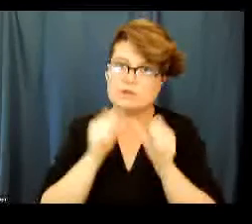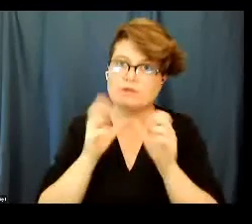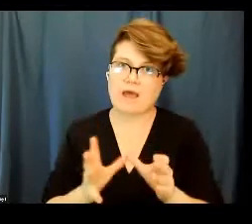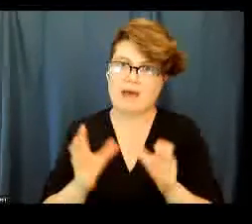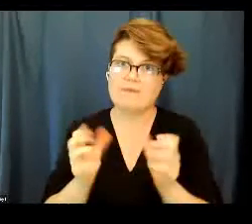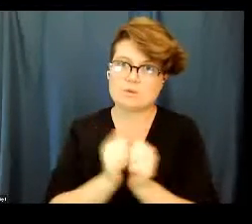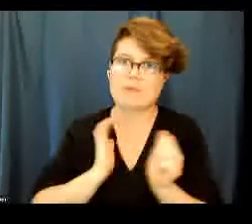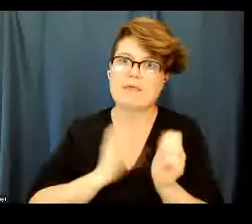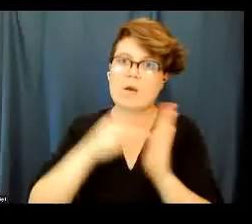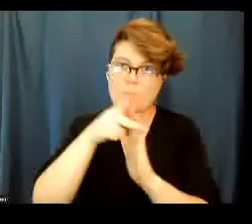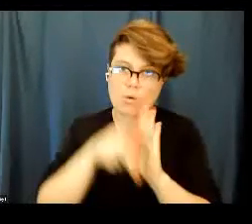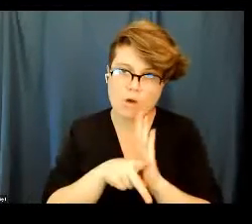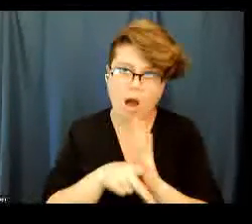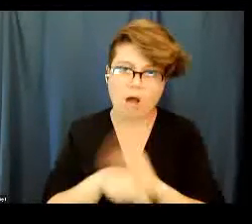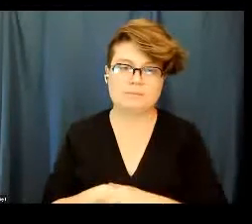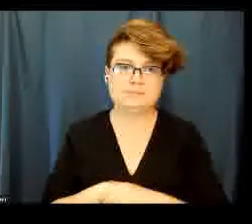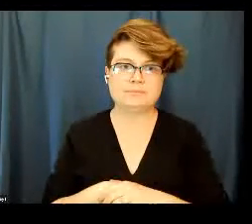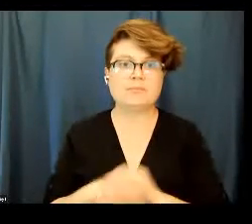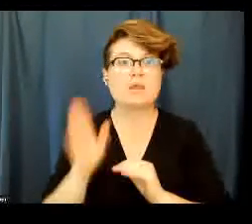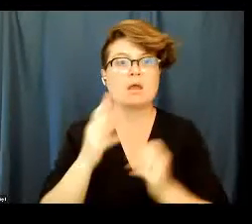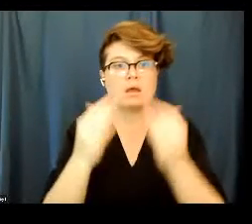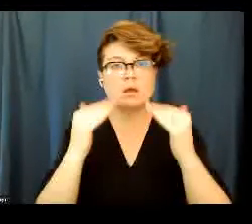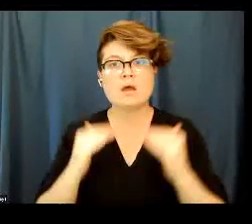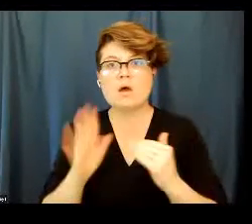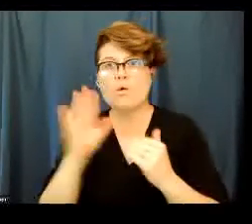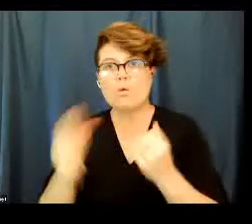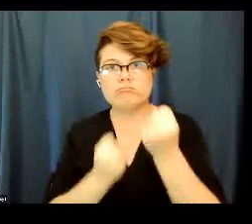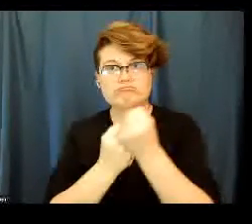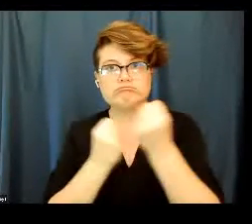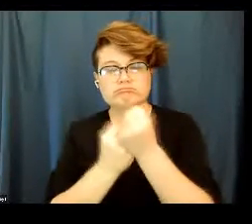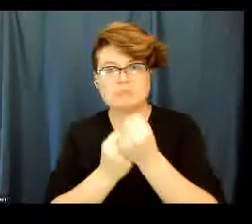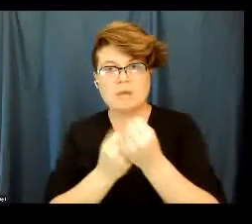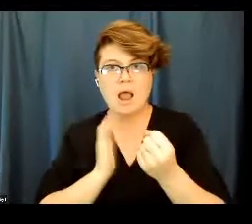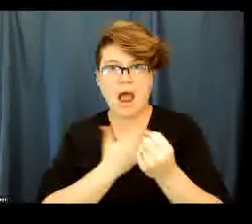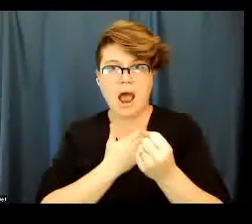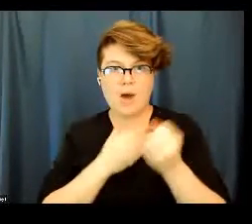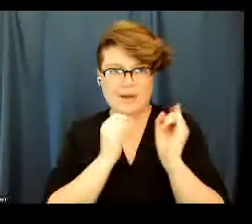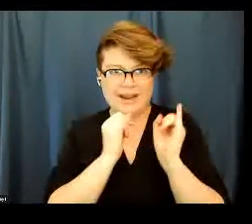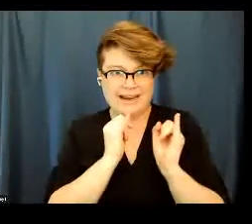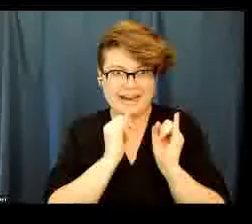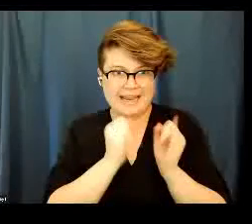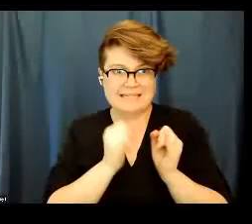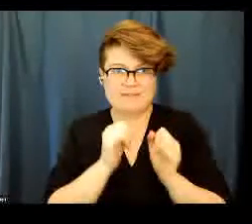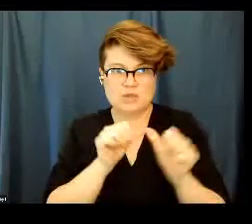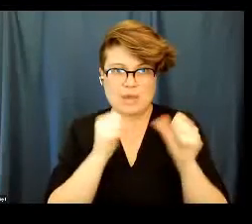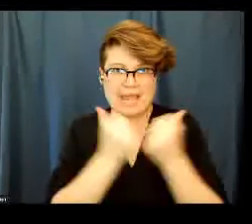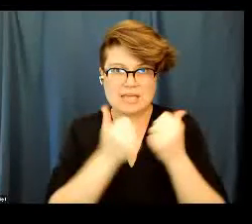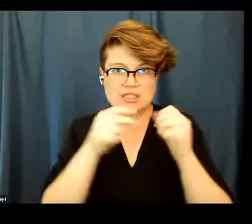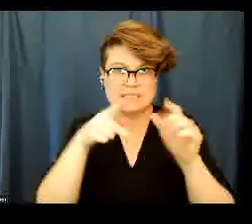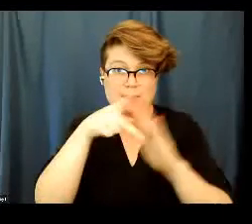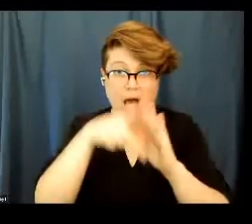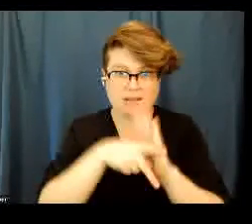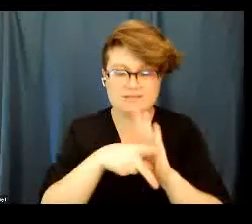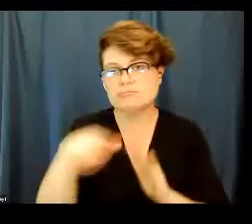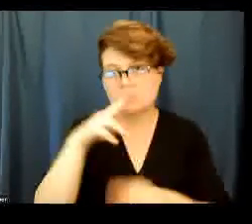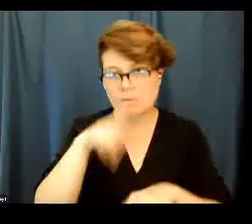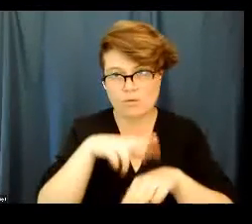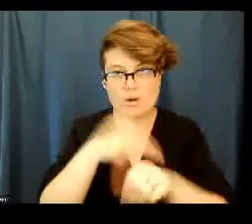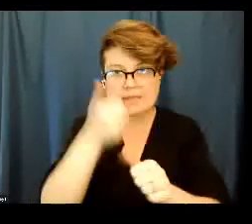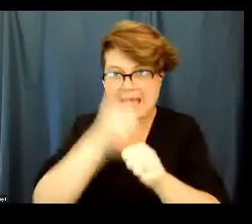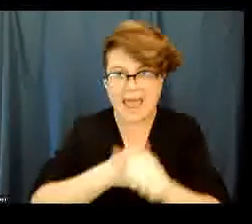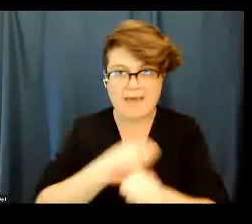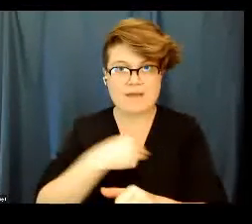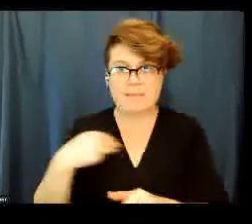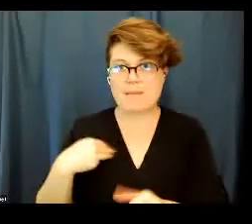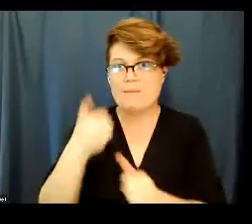going to supplement individual agency policies and procedures, right? We know that every agency, every member involved is going to have